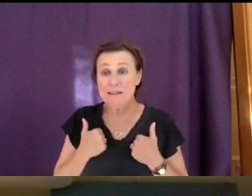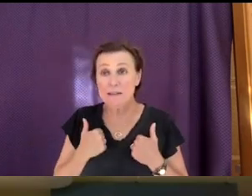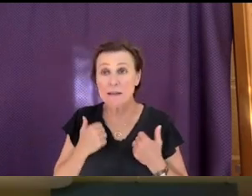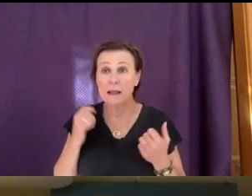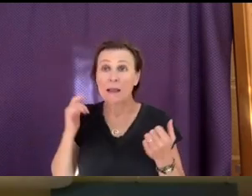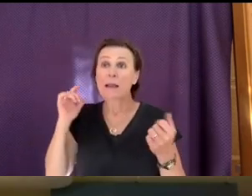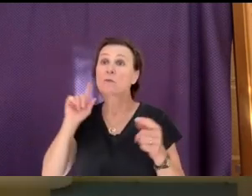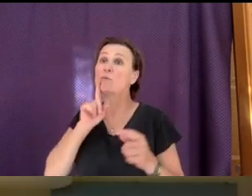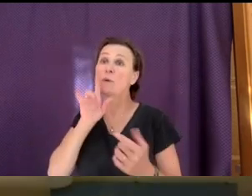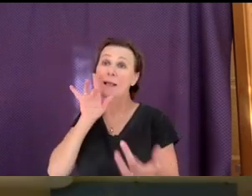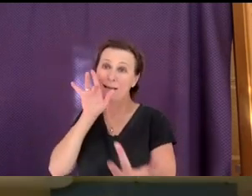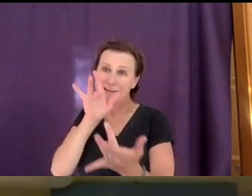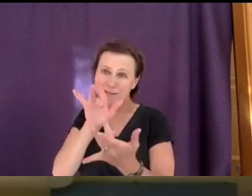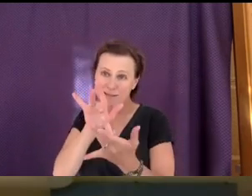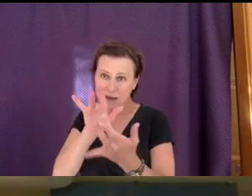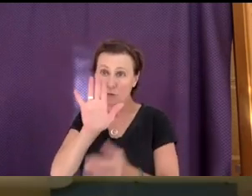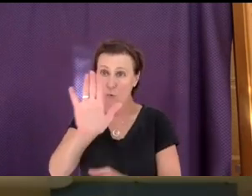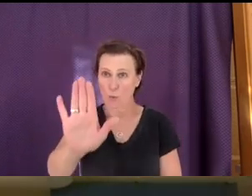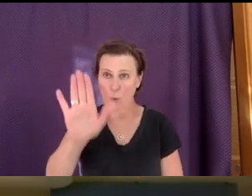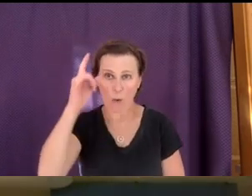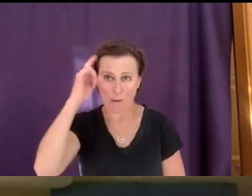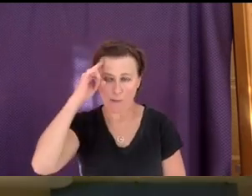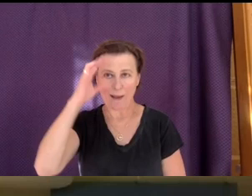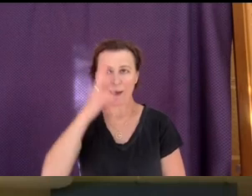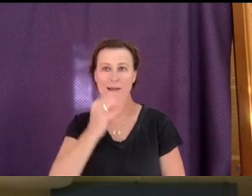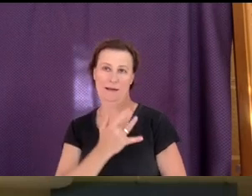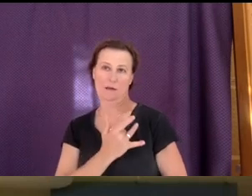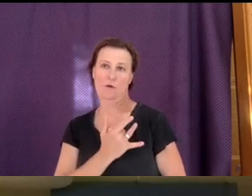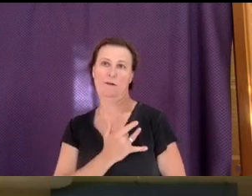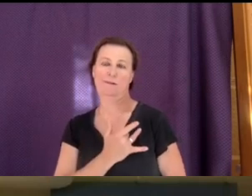touches your mind and heart.